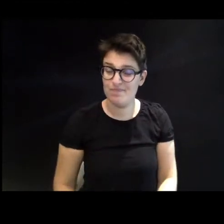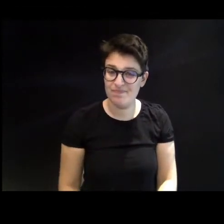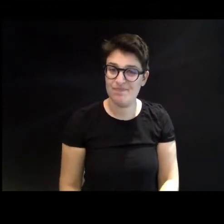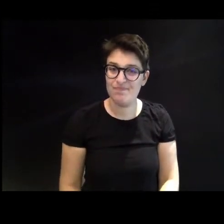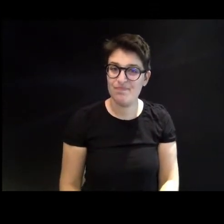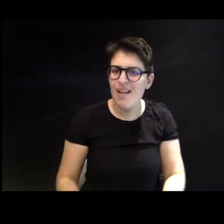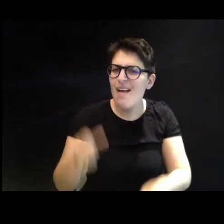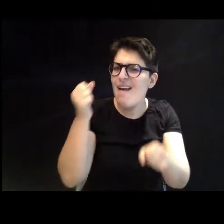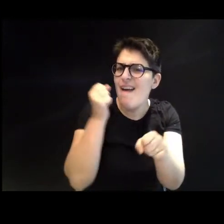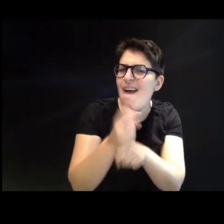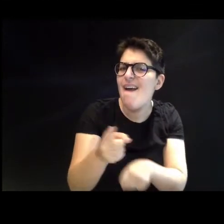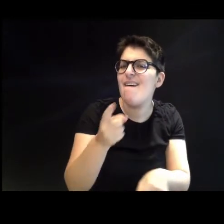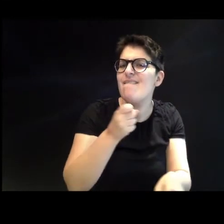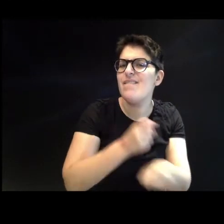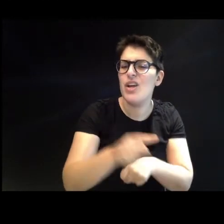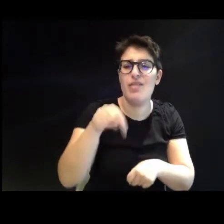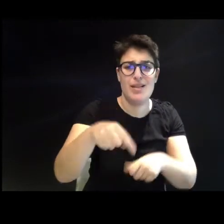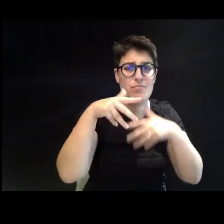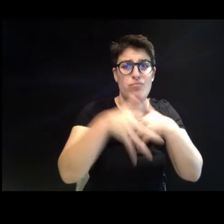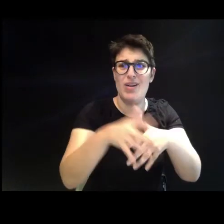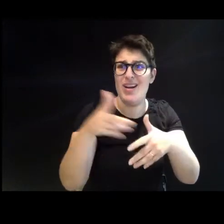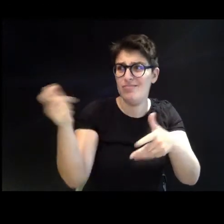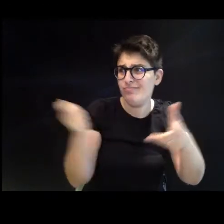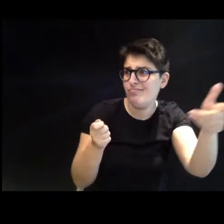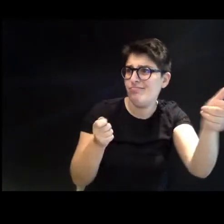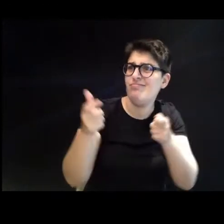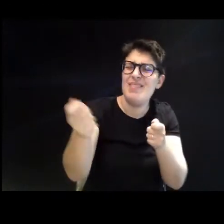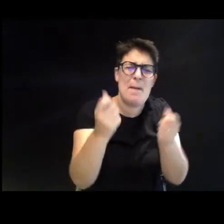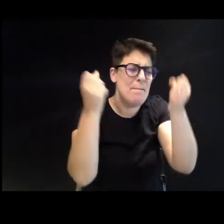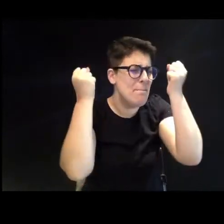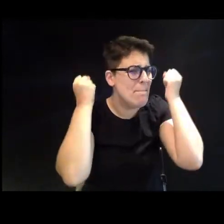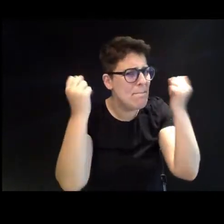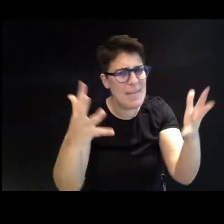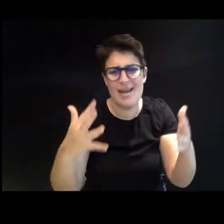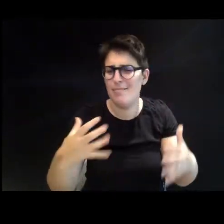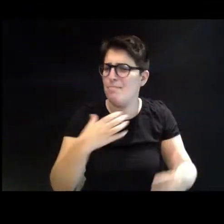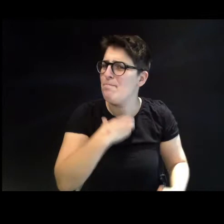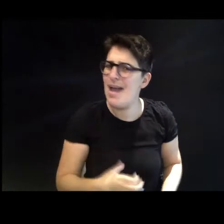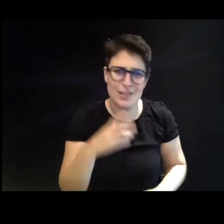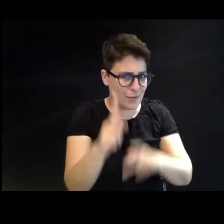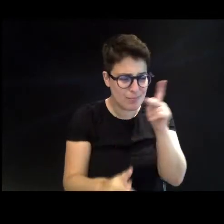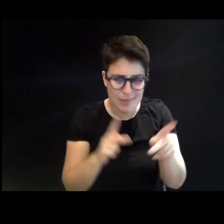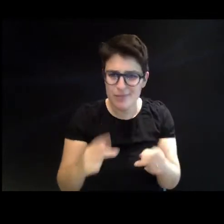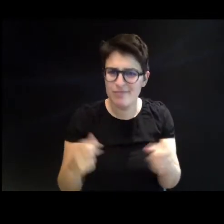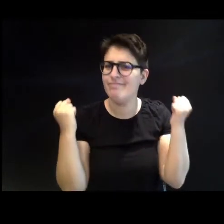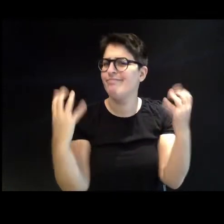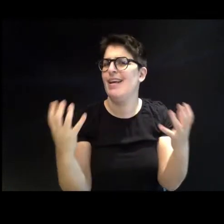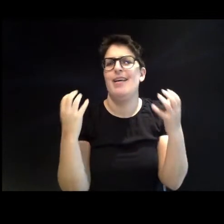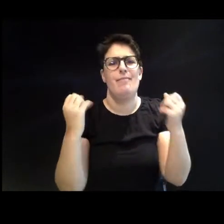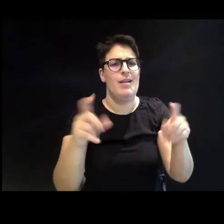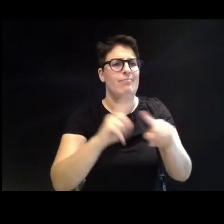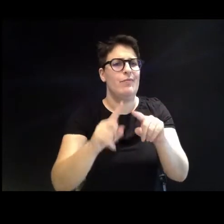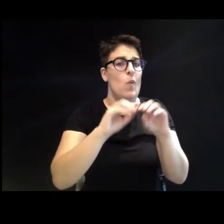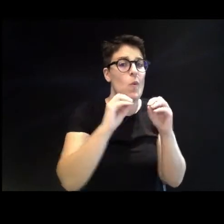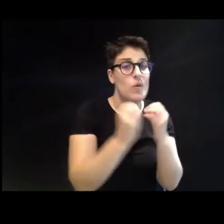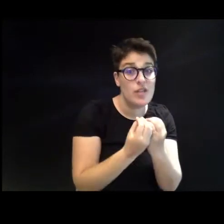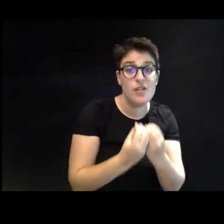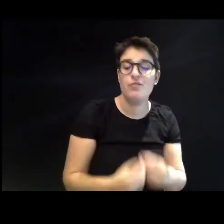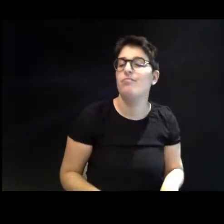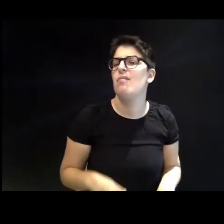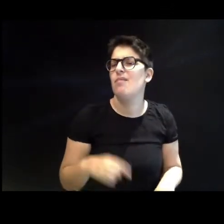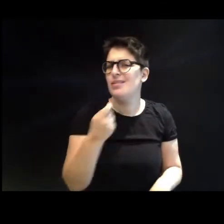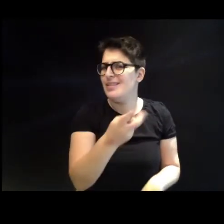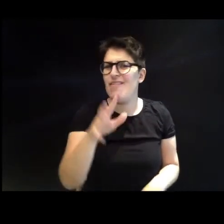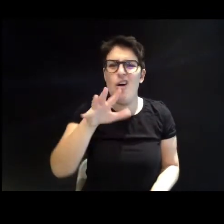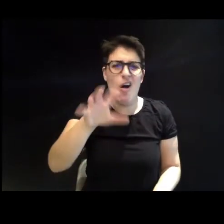Year after year, this parade attracts thousands of passionate people from dozens of different organizations and hundreds of different backgrounds.